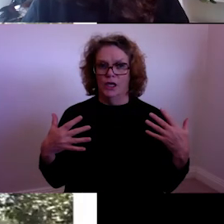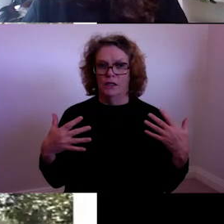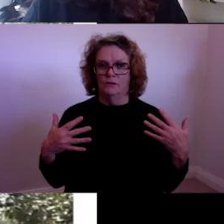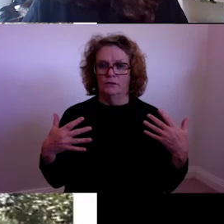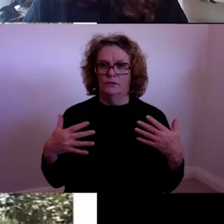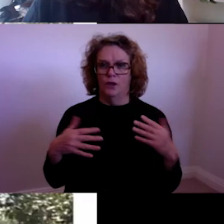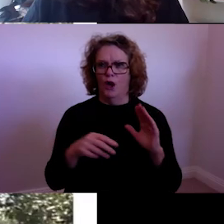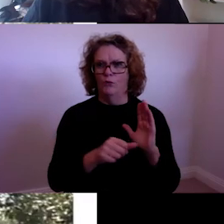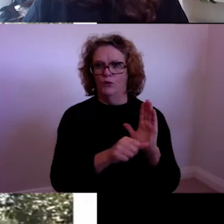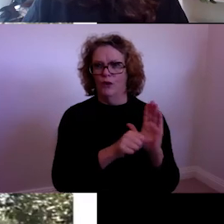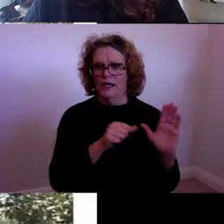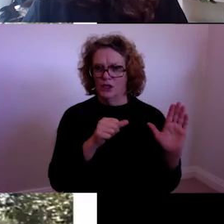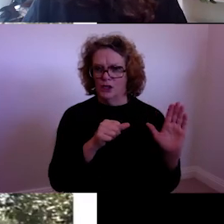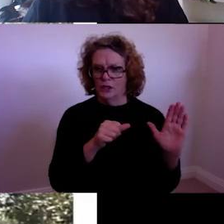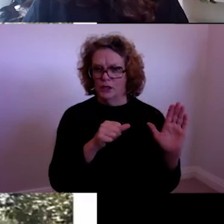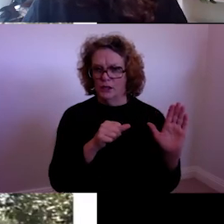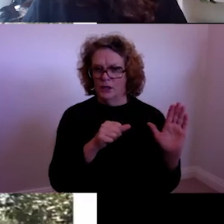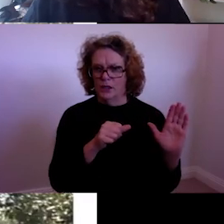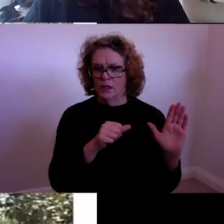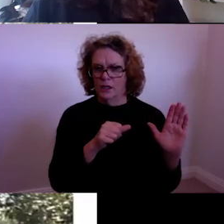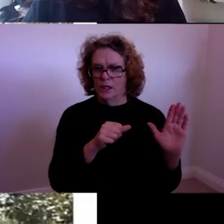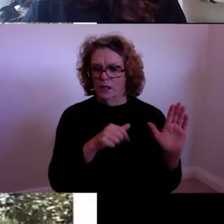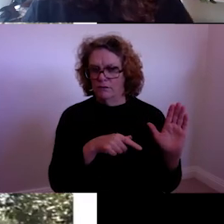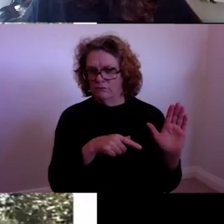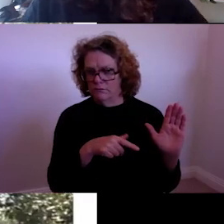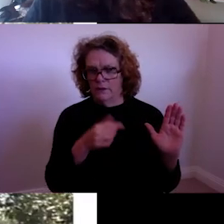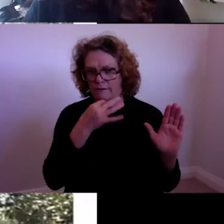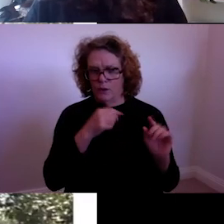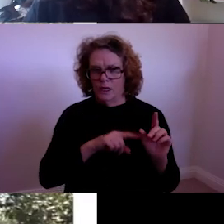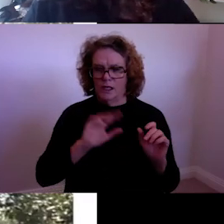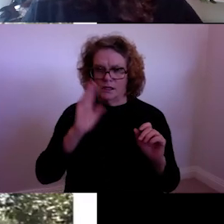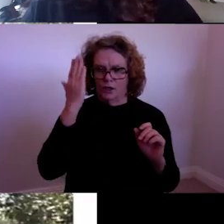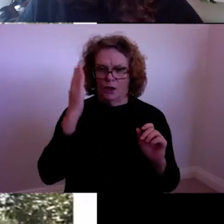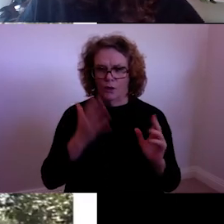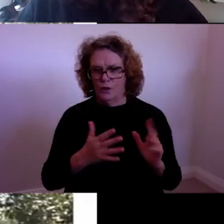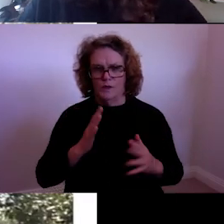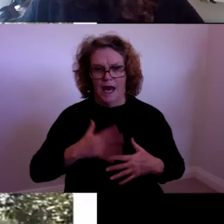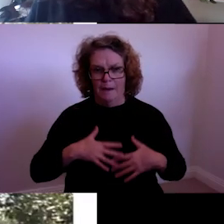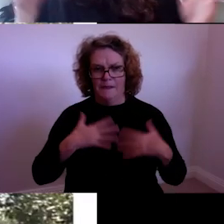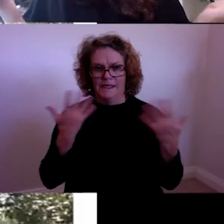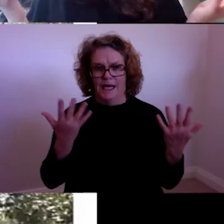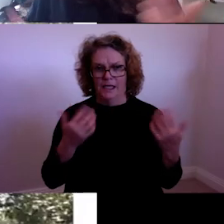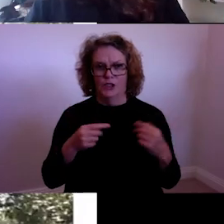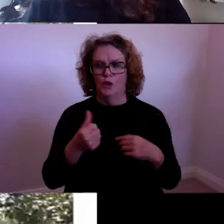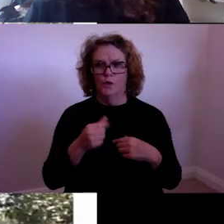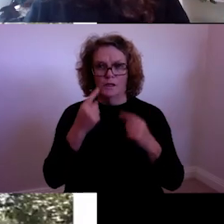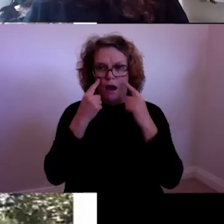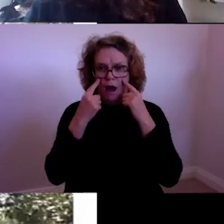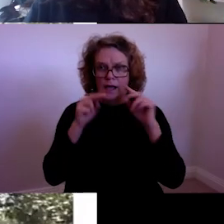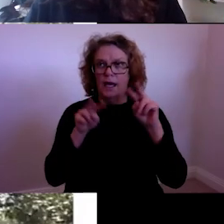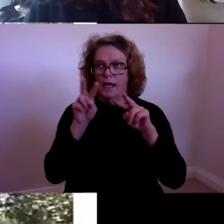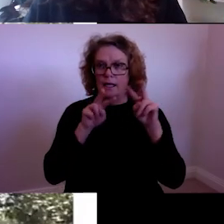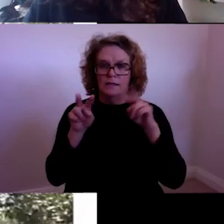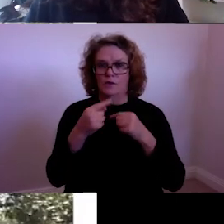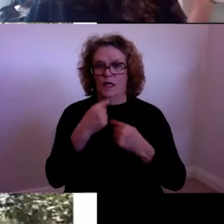and she was a little upset when we couldn't work out why. And she used her eye gaze to tell us that she was itchy, so we could